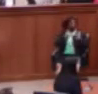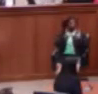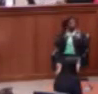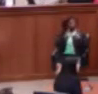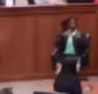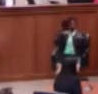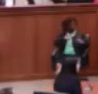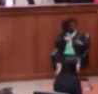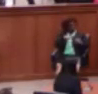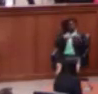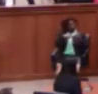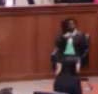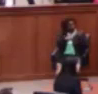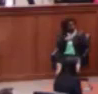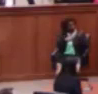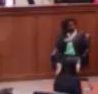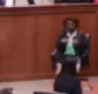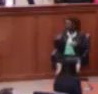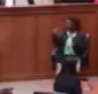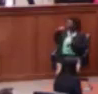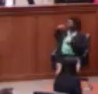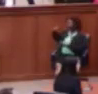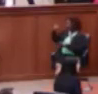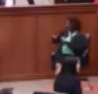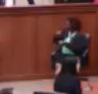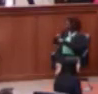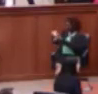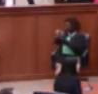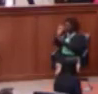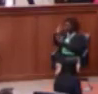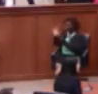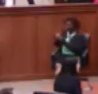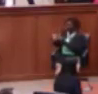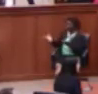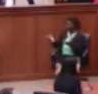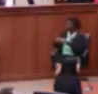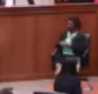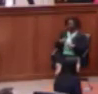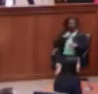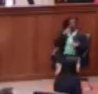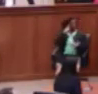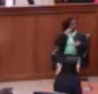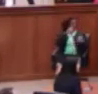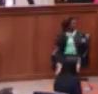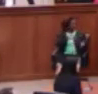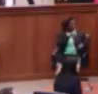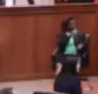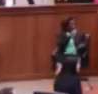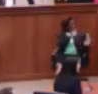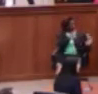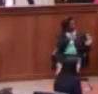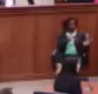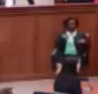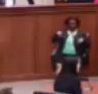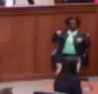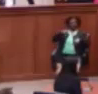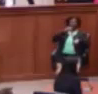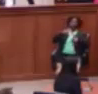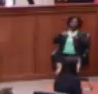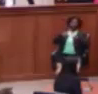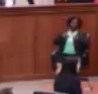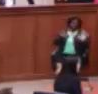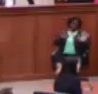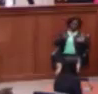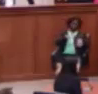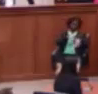those concerns. I've been asking for almost a year. Okay, but I think we could do that, and this is obviously is not the venue to do